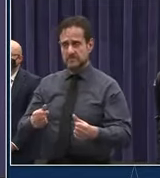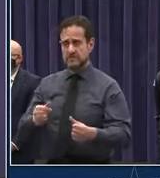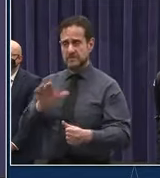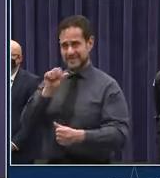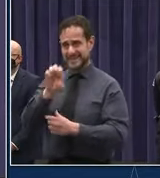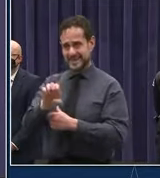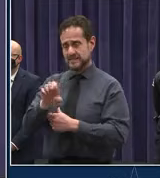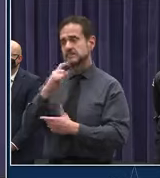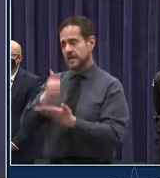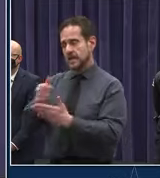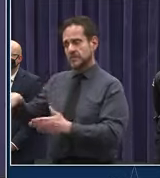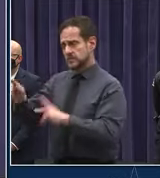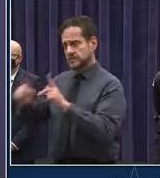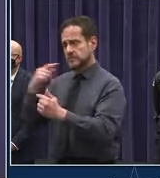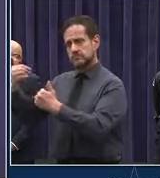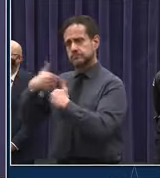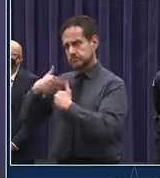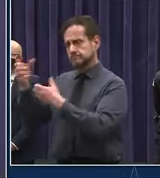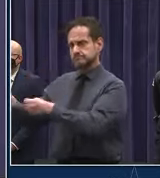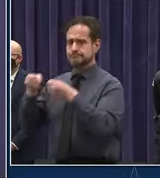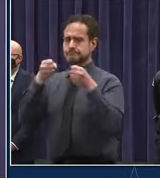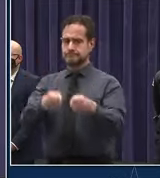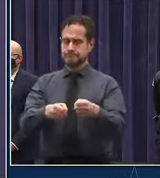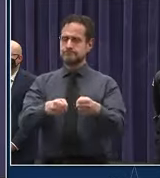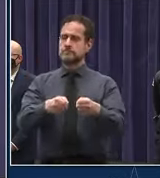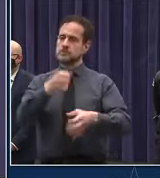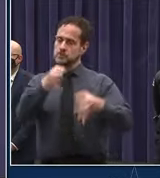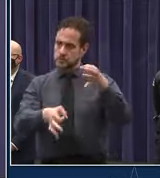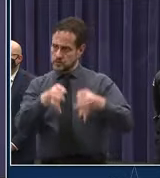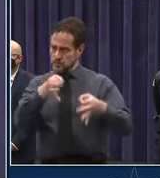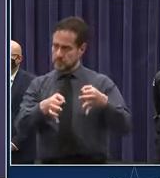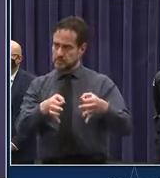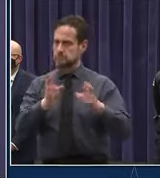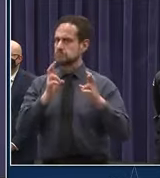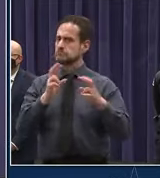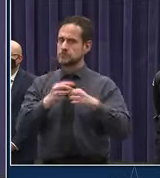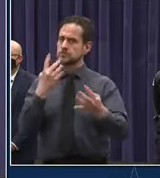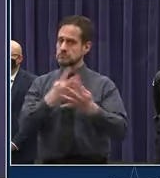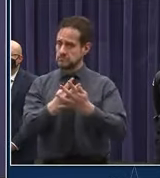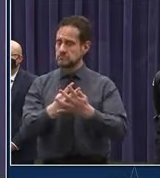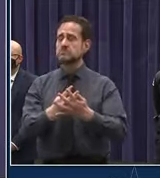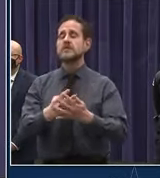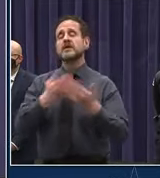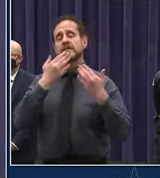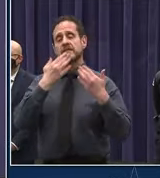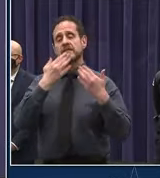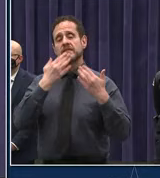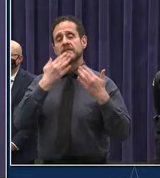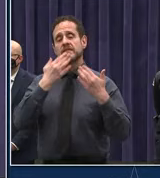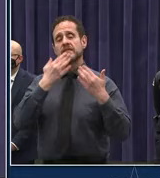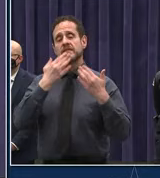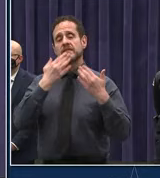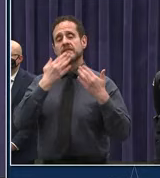justice. We also have to give thanks to the state's attorney's office, the